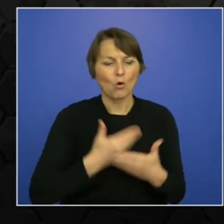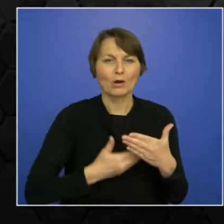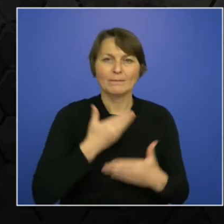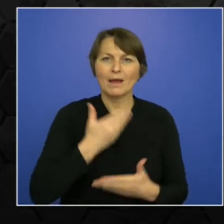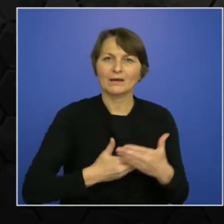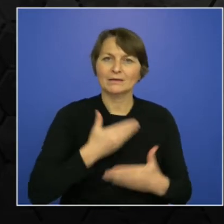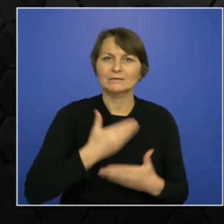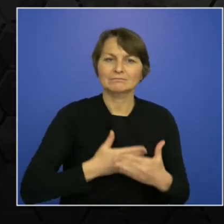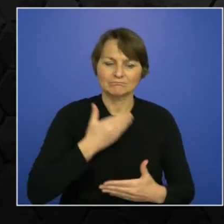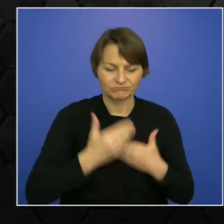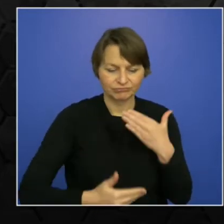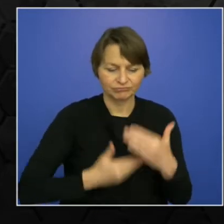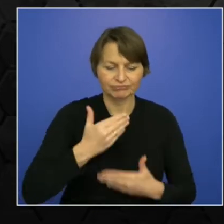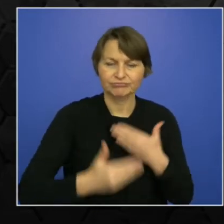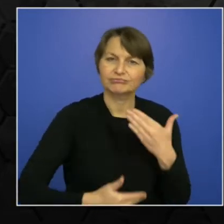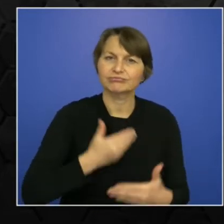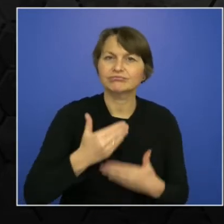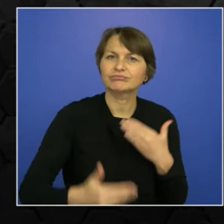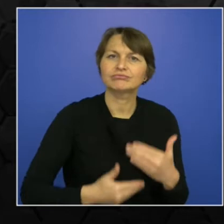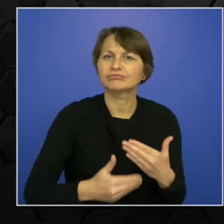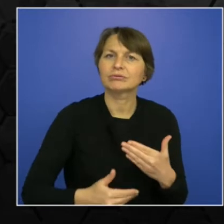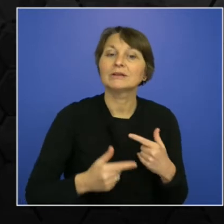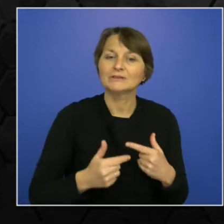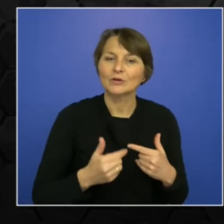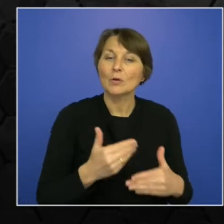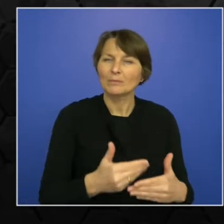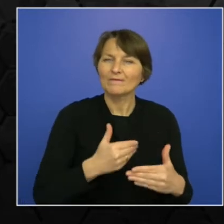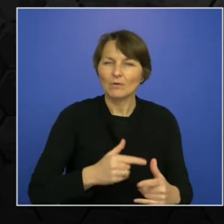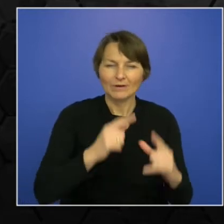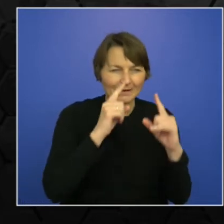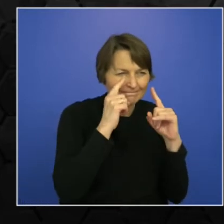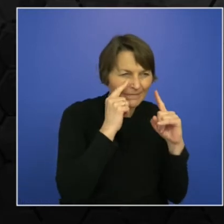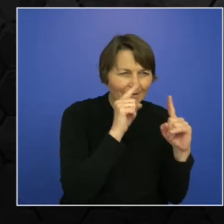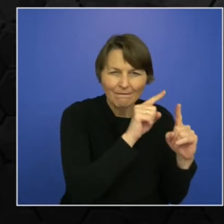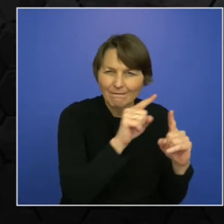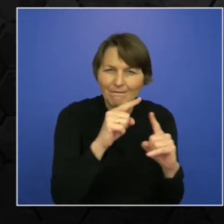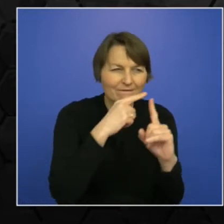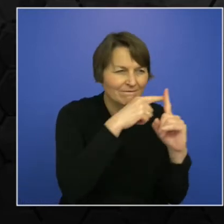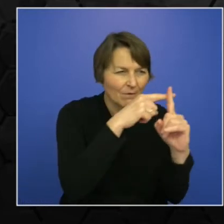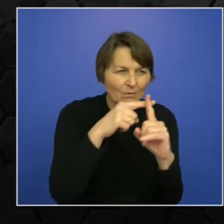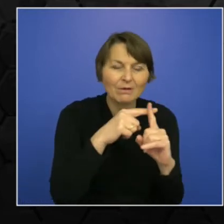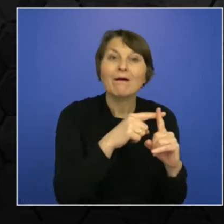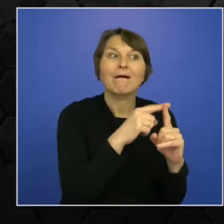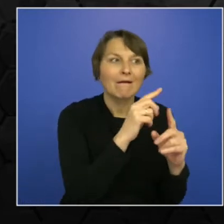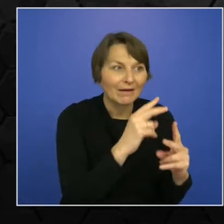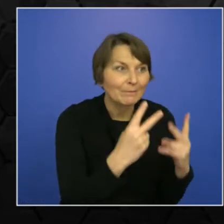resource, allowing your team to focus on important things.